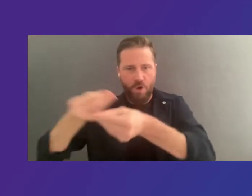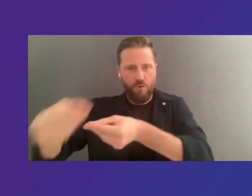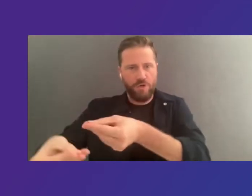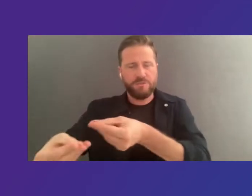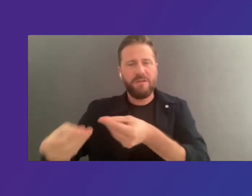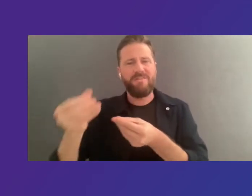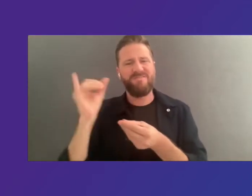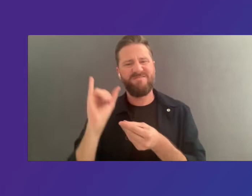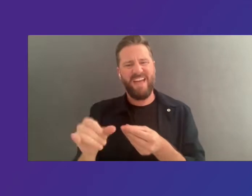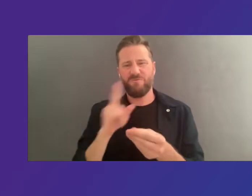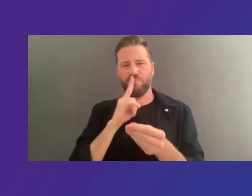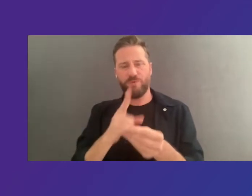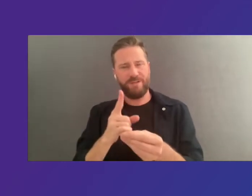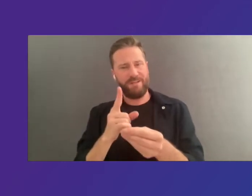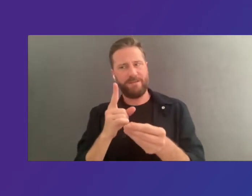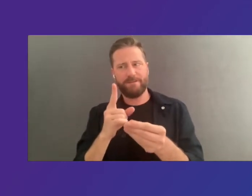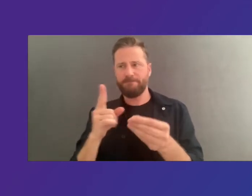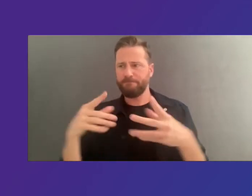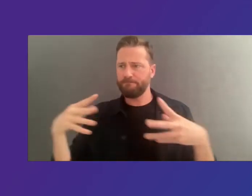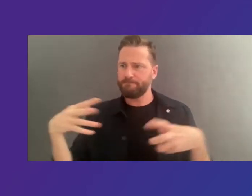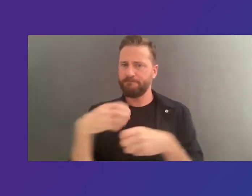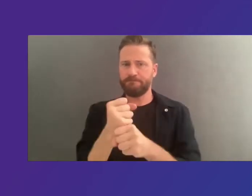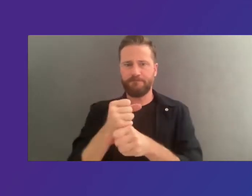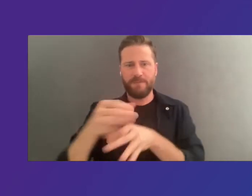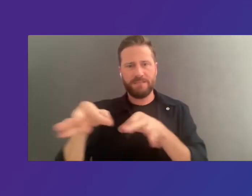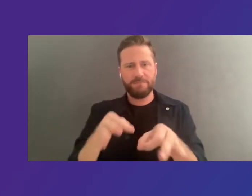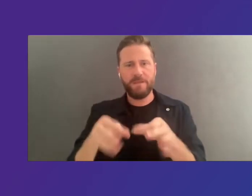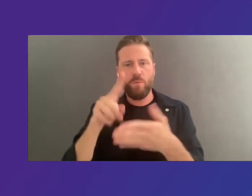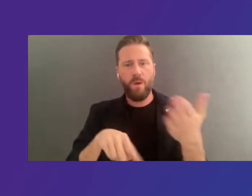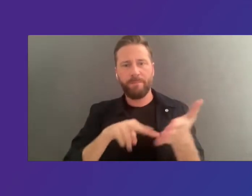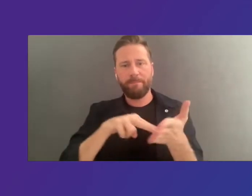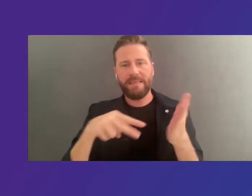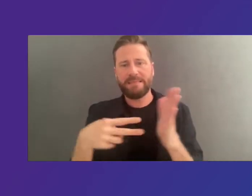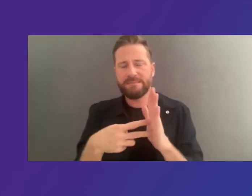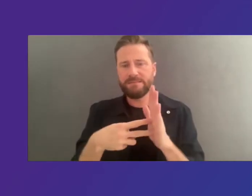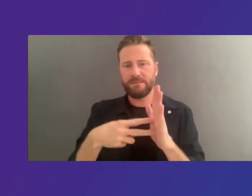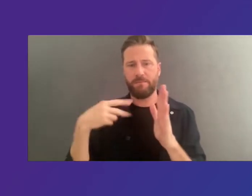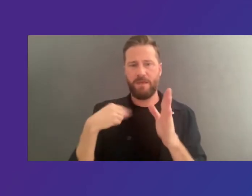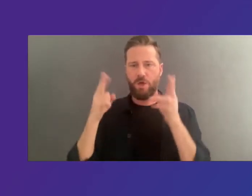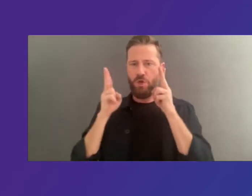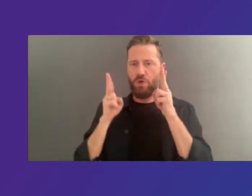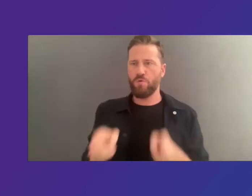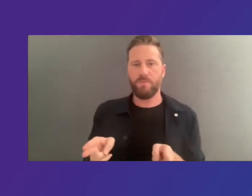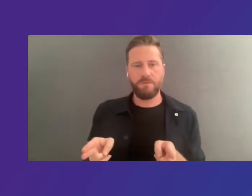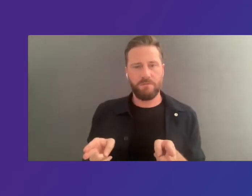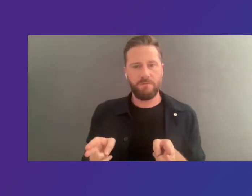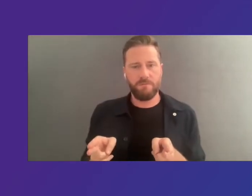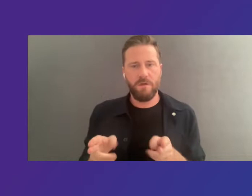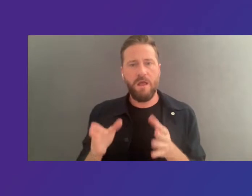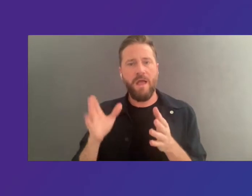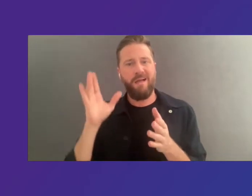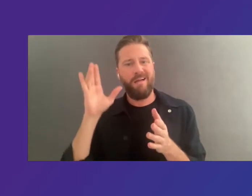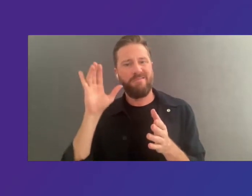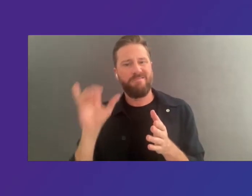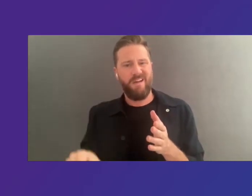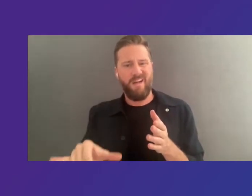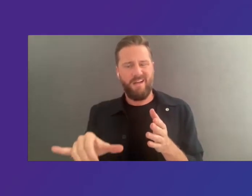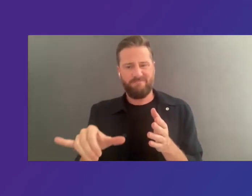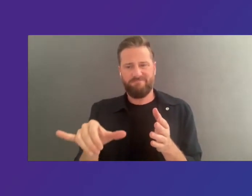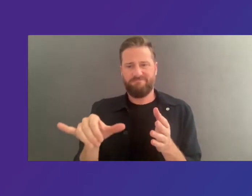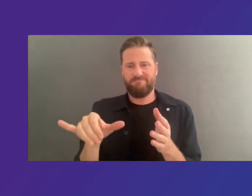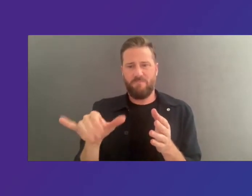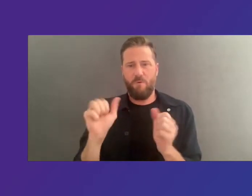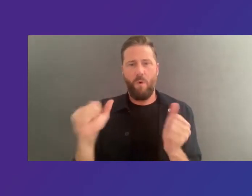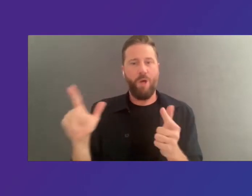right to the essence, I feel, of what it means to be human. And all of our